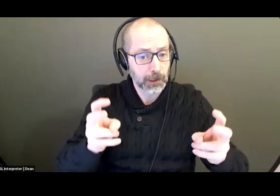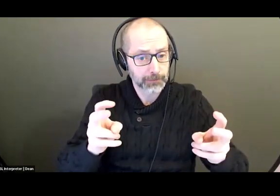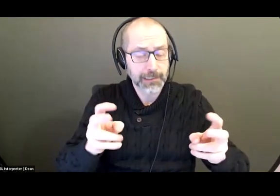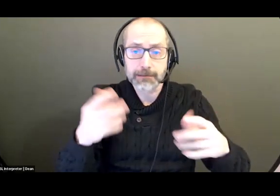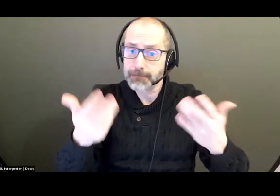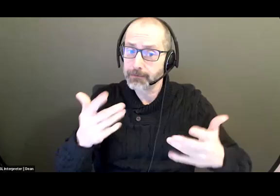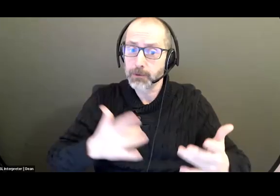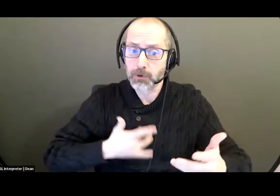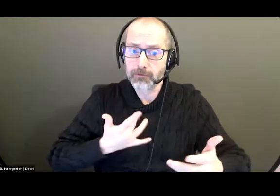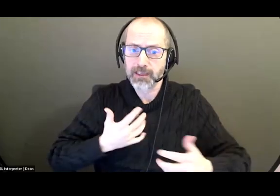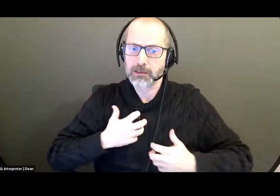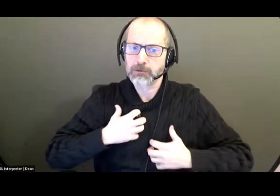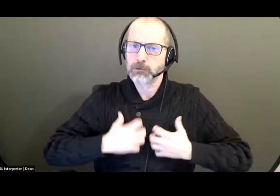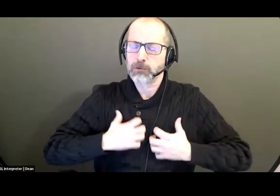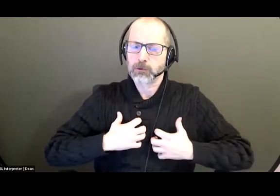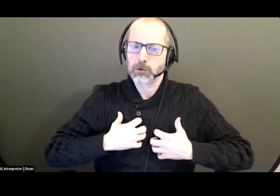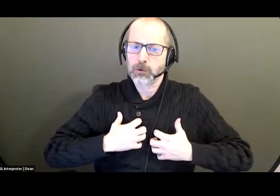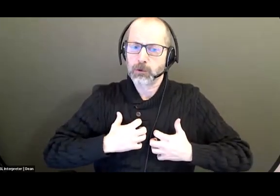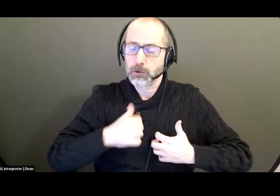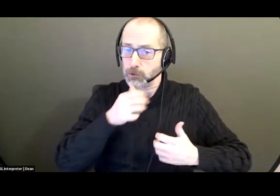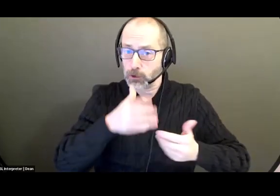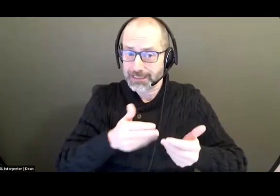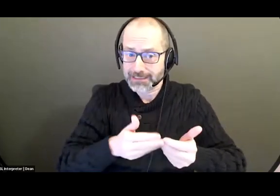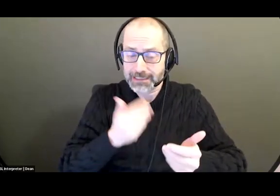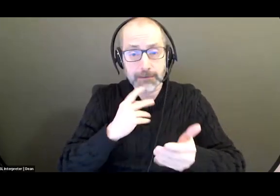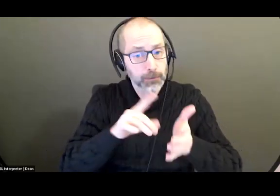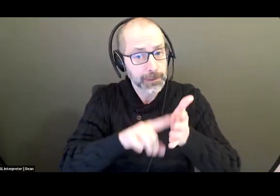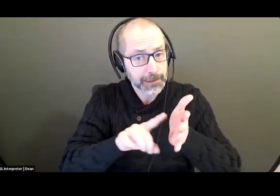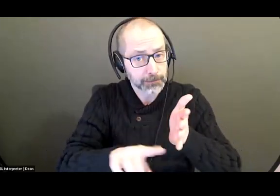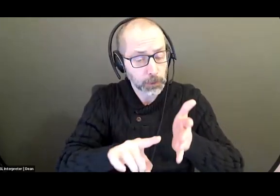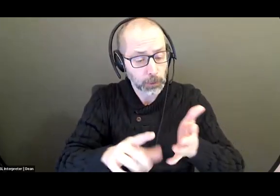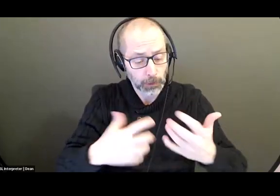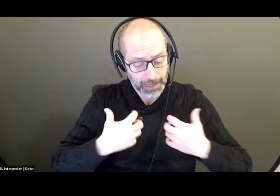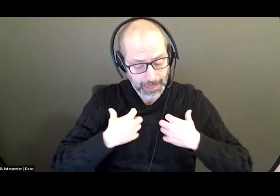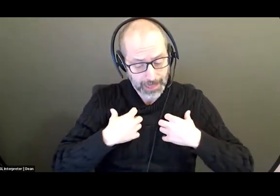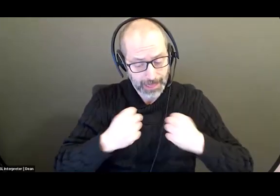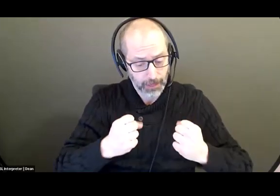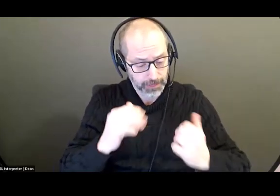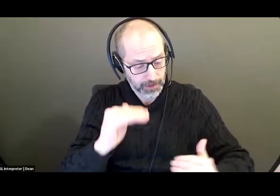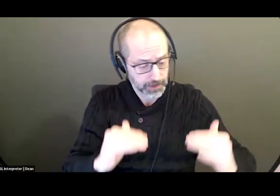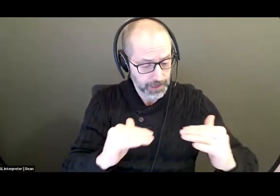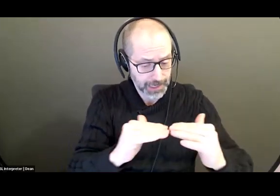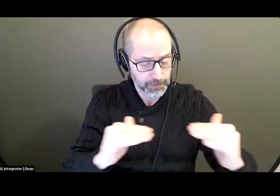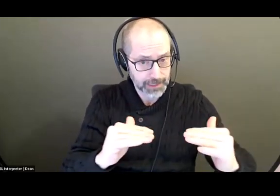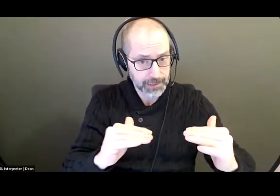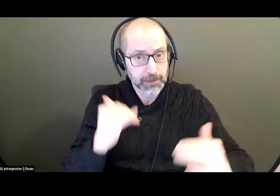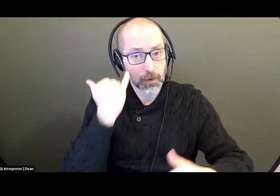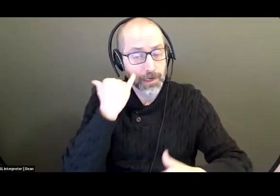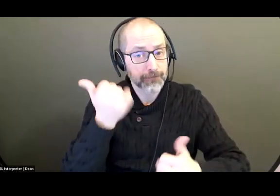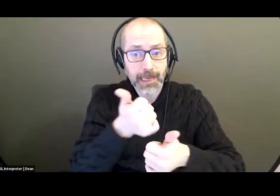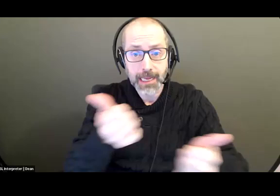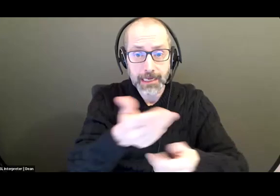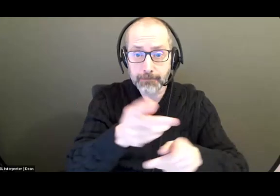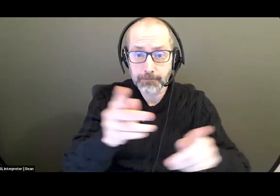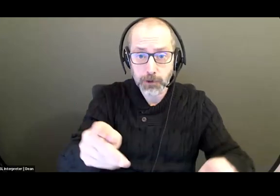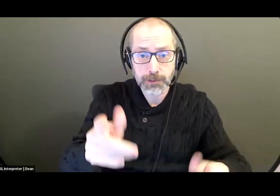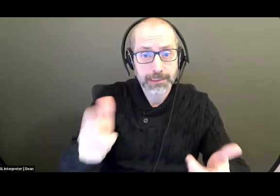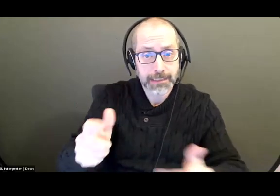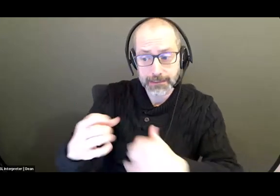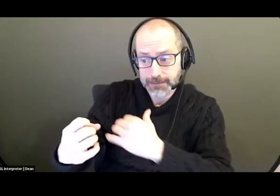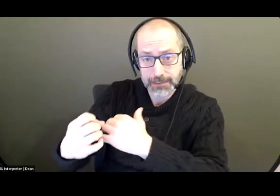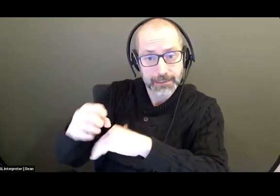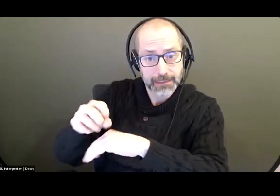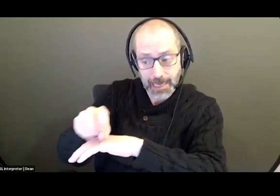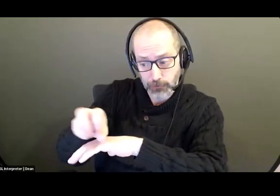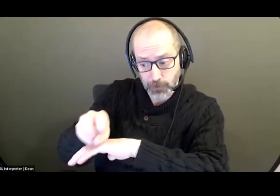The topics we're discussing today might be challenging as we're exploring the topic of health equity. So we wanted to make sure that counseling